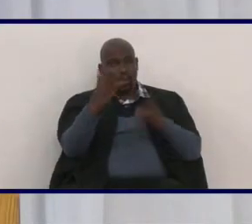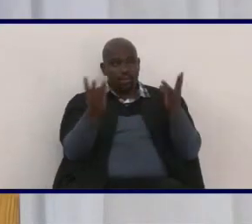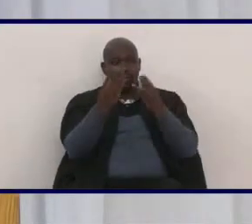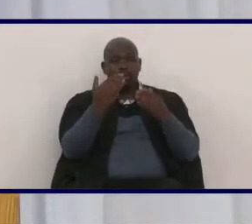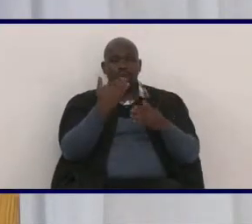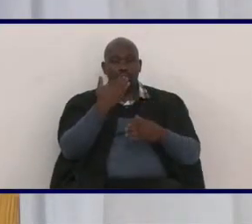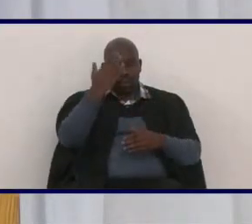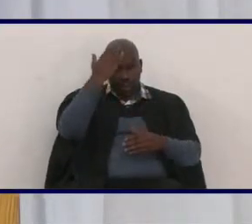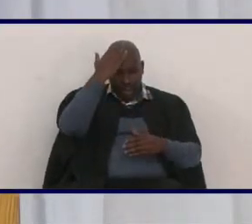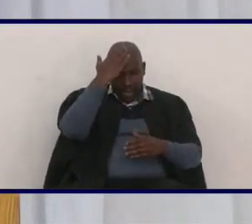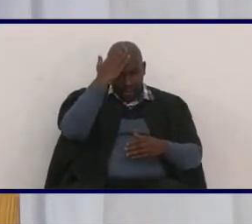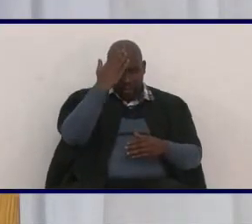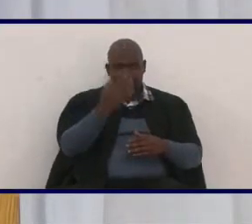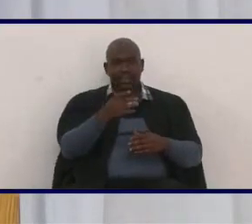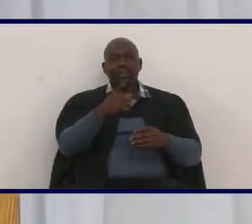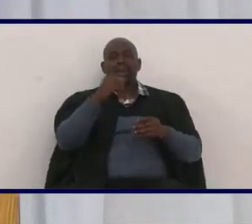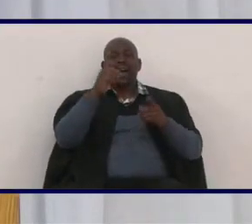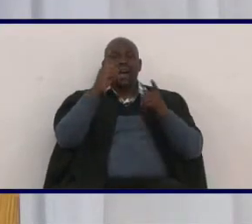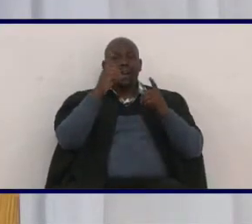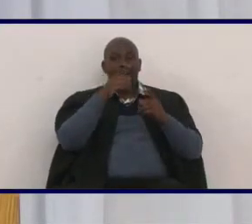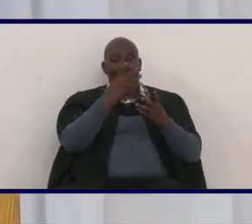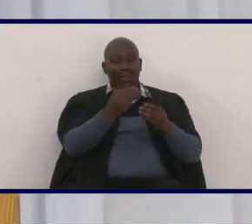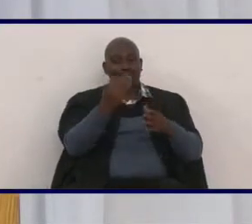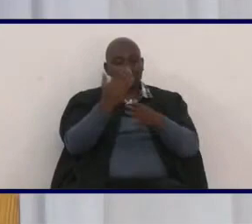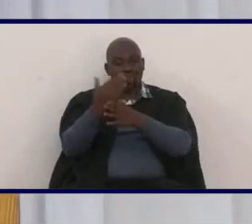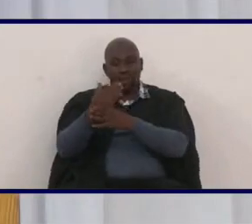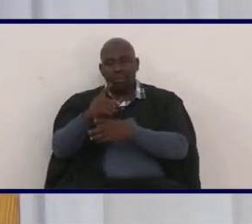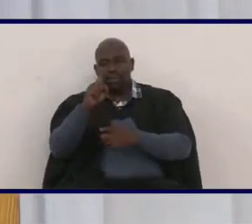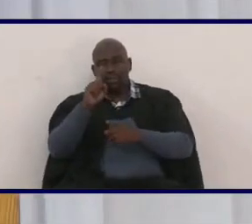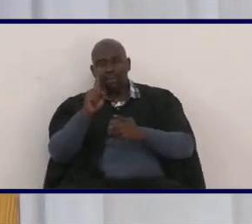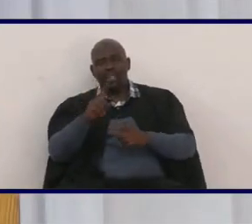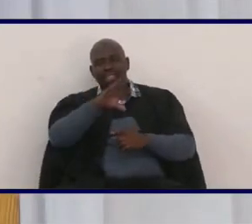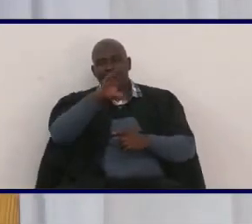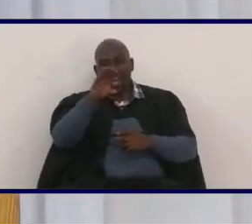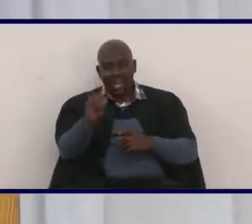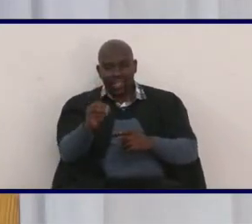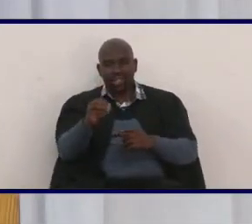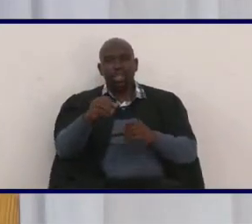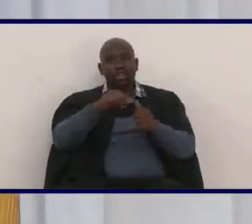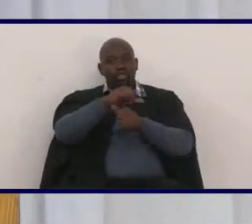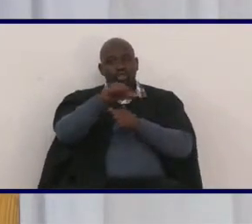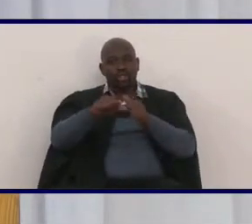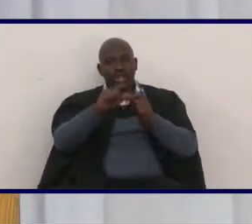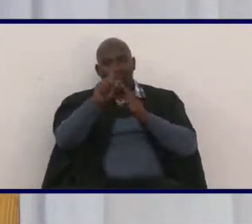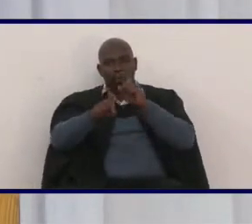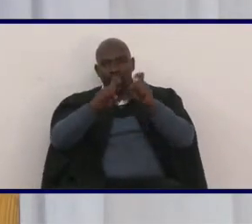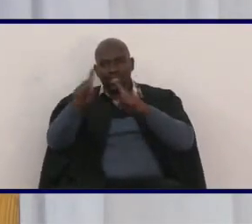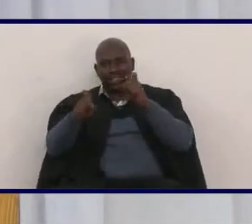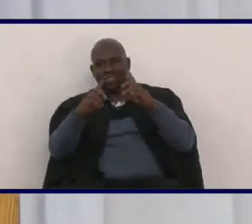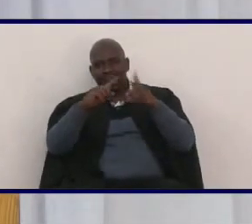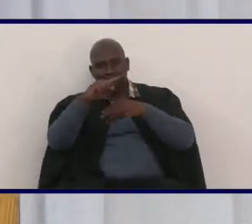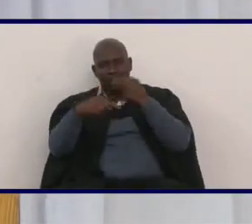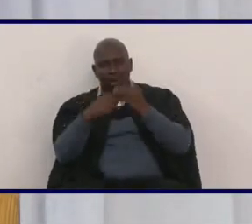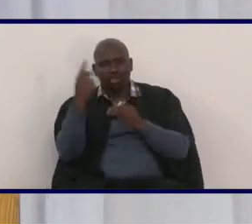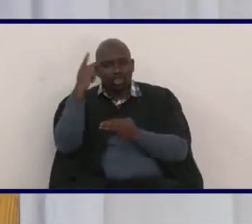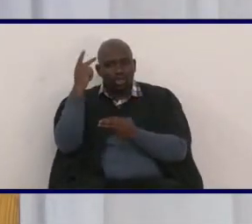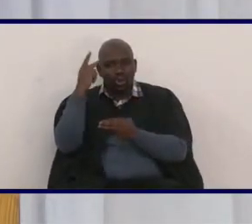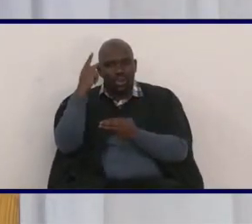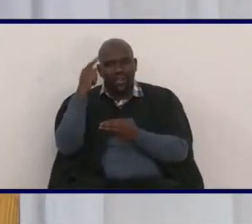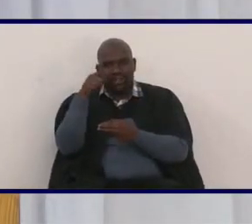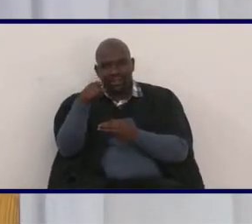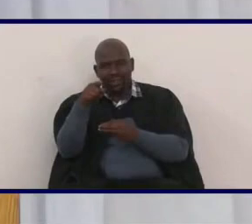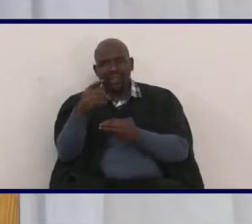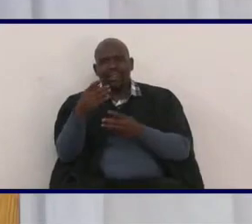to ask the social questions about these knowledge advances and provide the pathways for it to